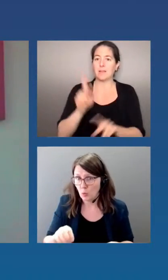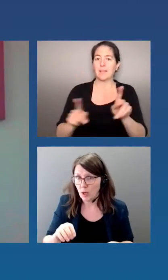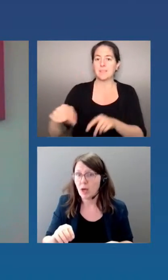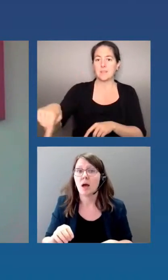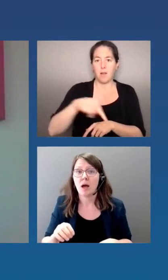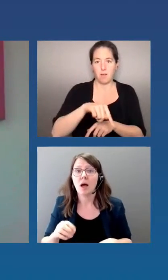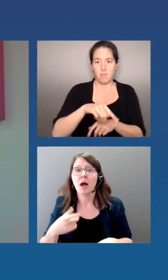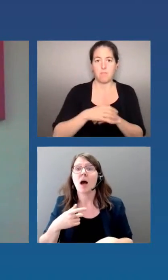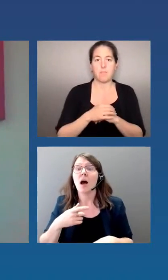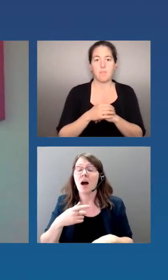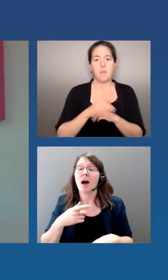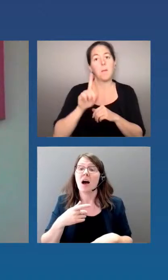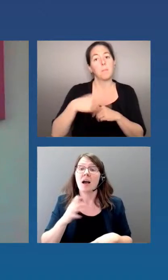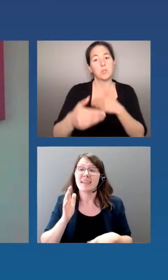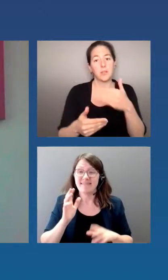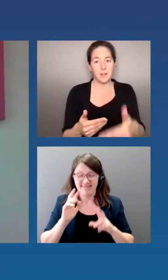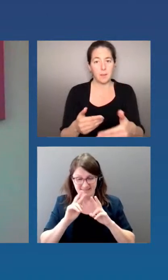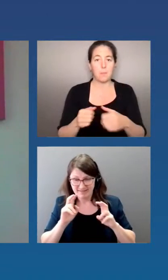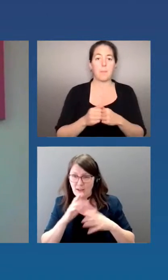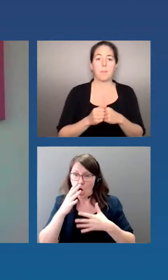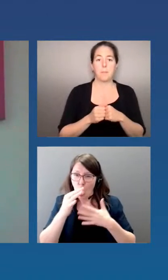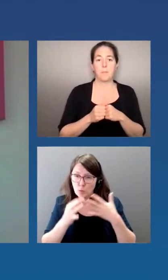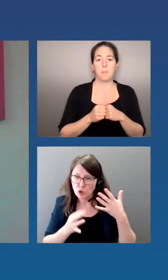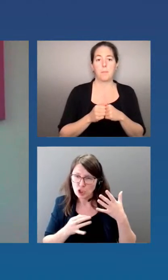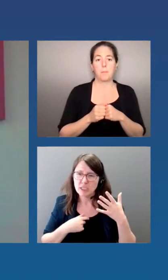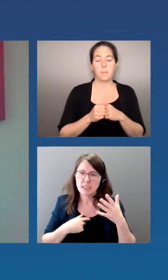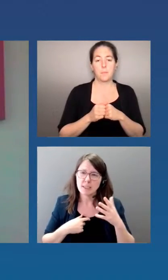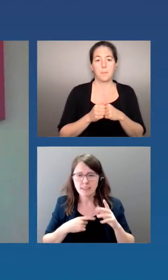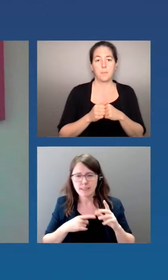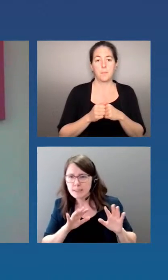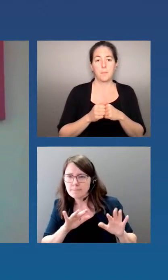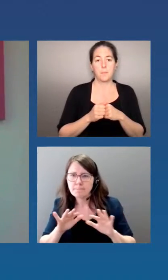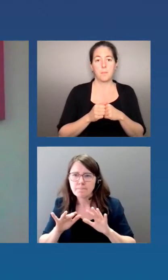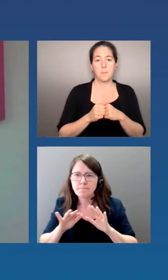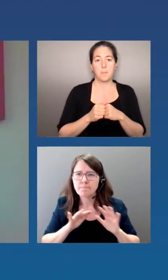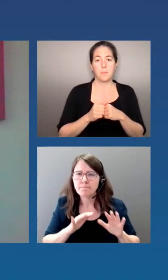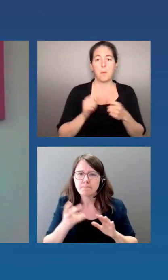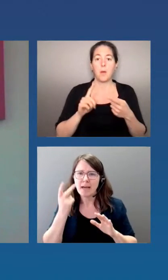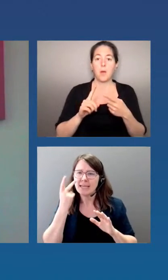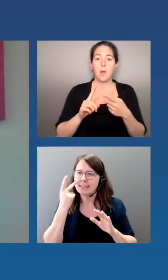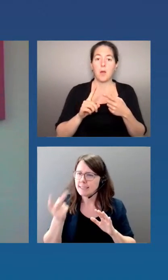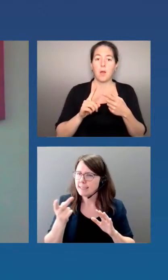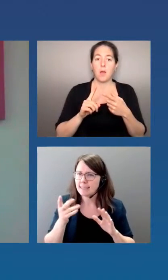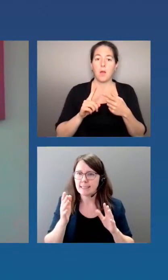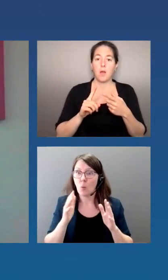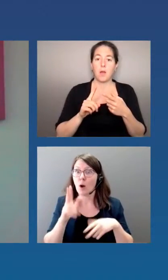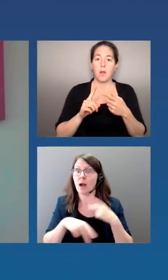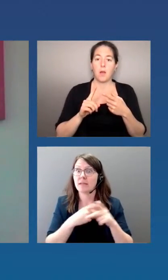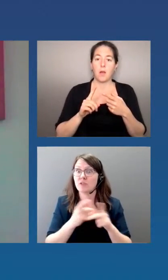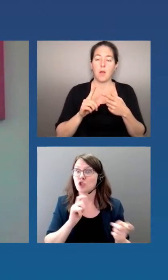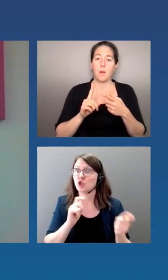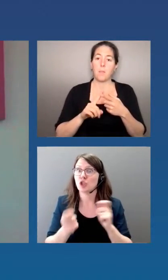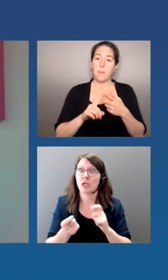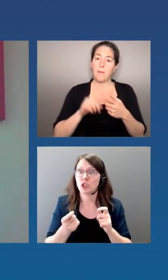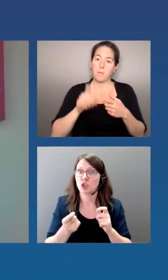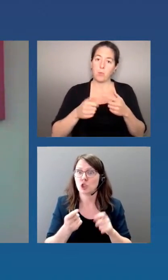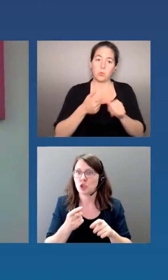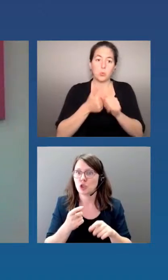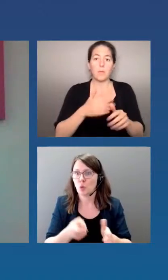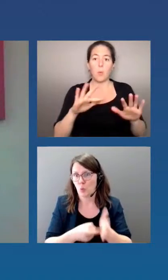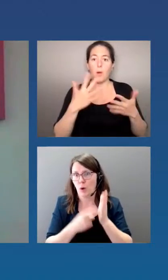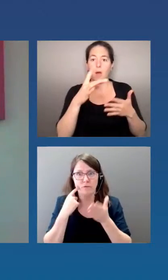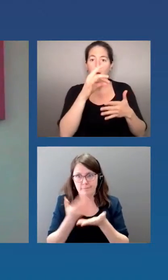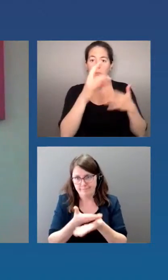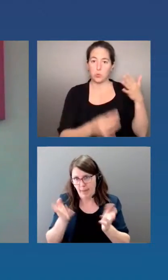can expect to see with the various options that we're considering, how much additional diversion. Okay, great. Thank you very much.